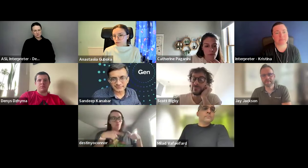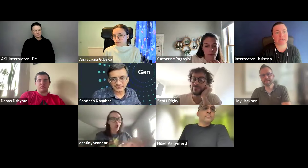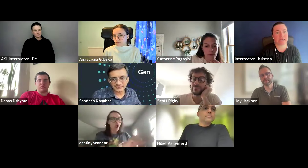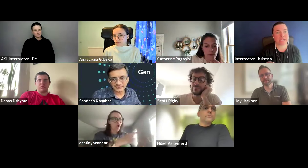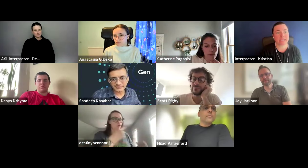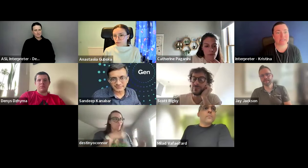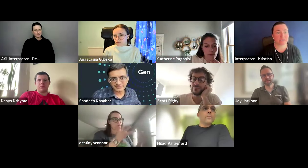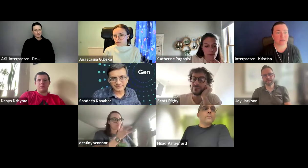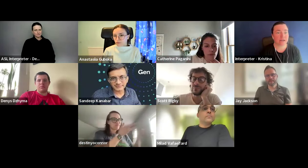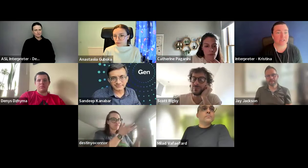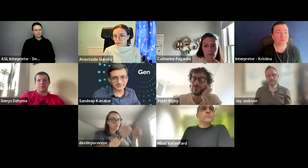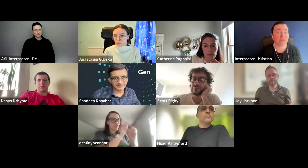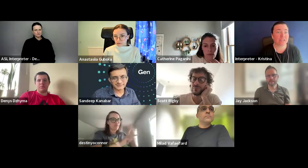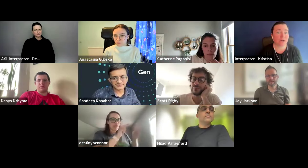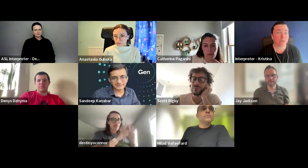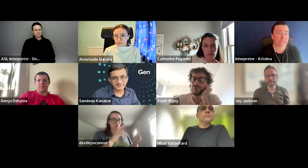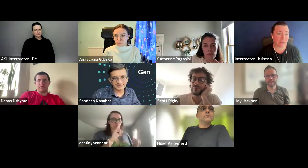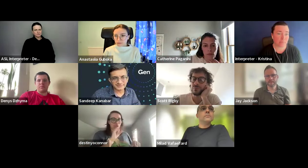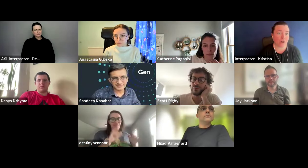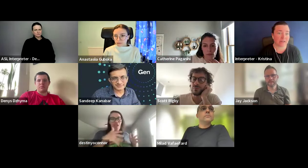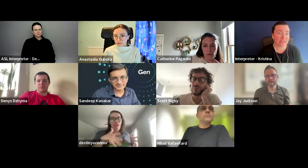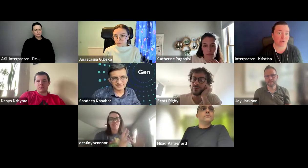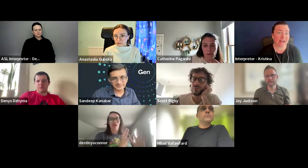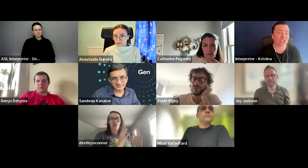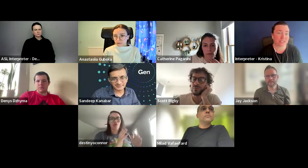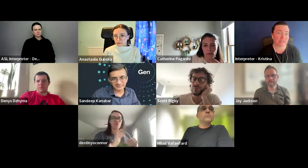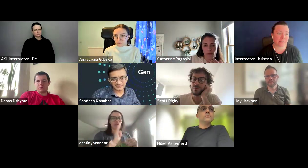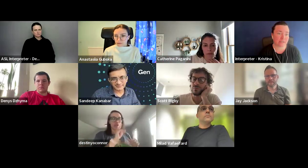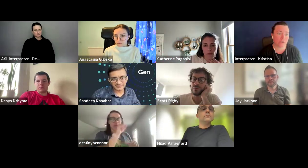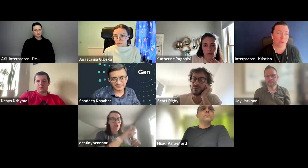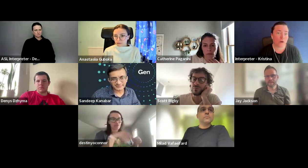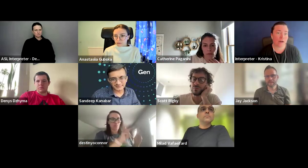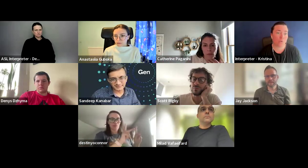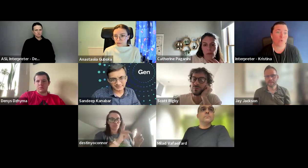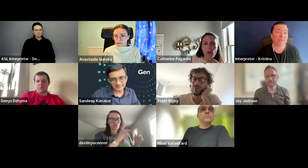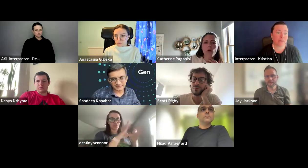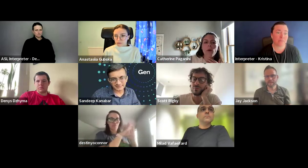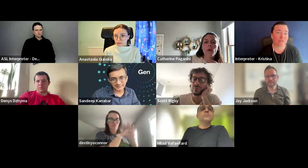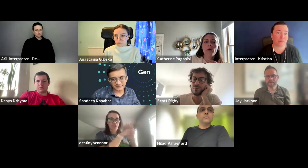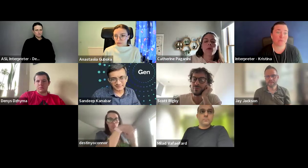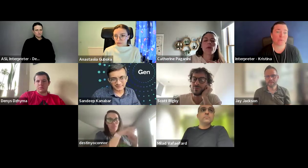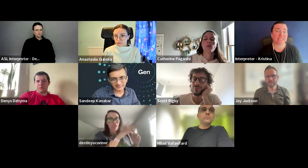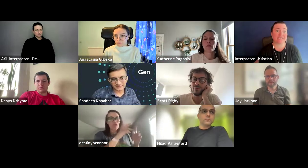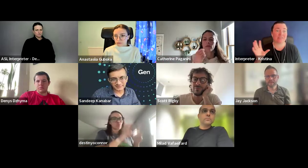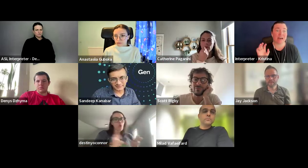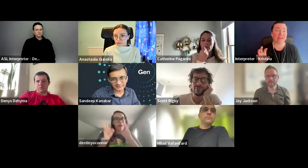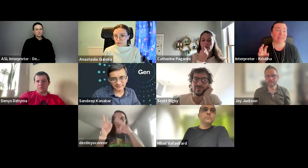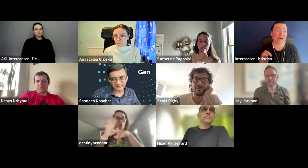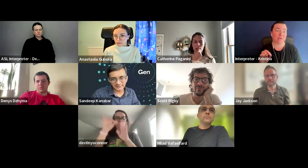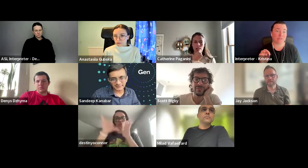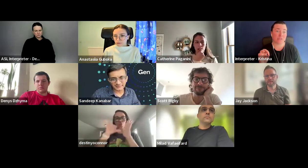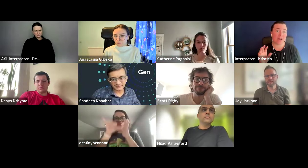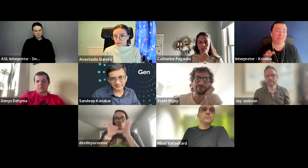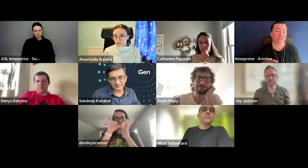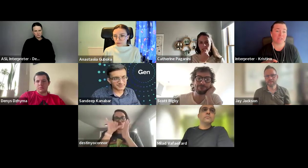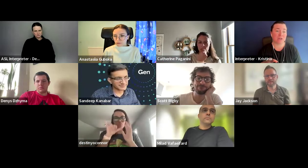what he's meaning is to videotape our interactions with people from the booths. Is that